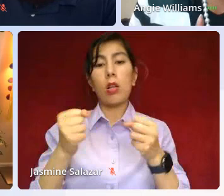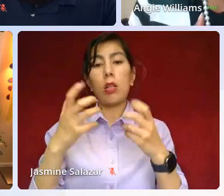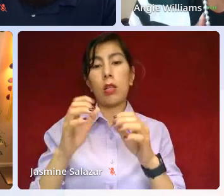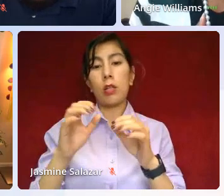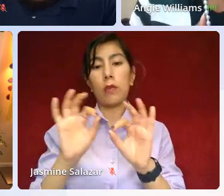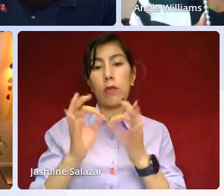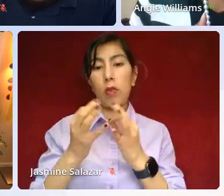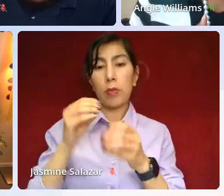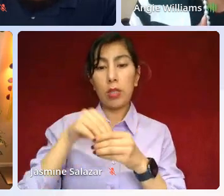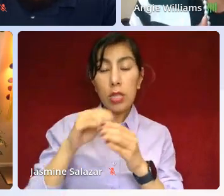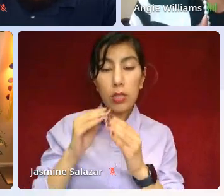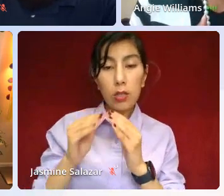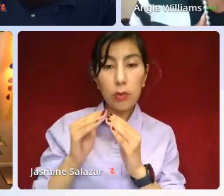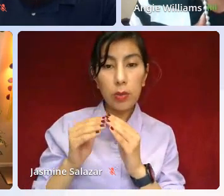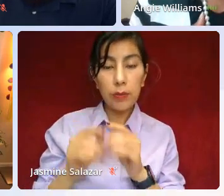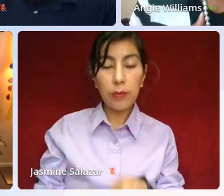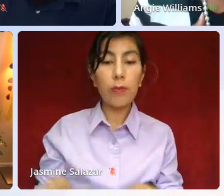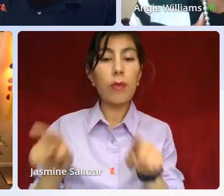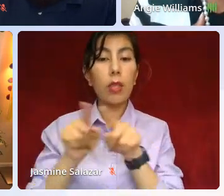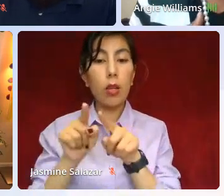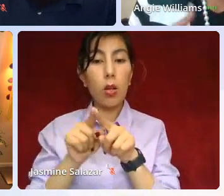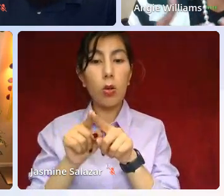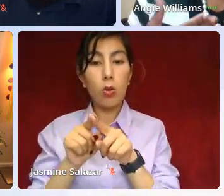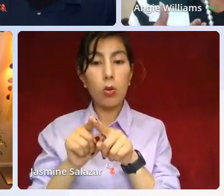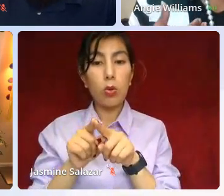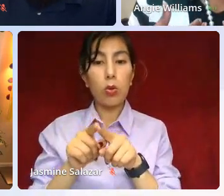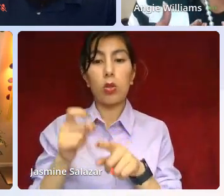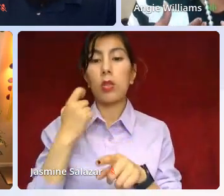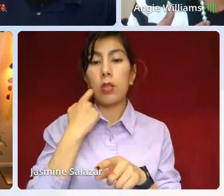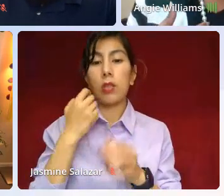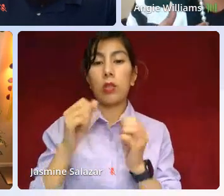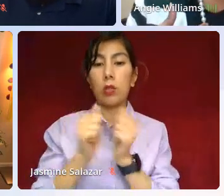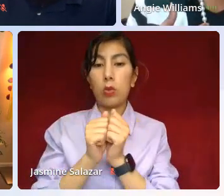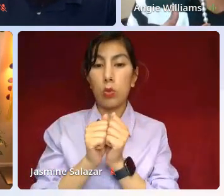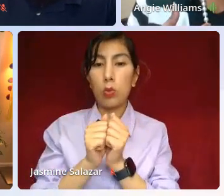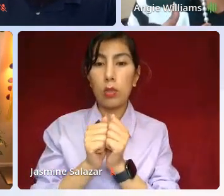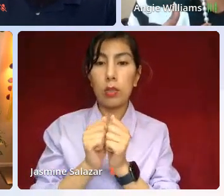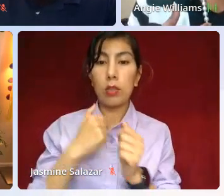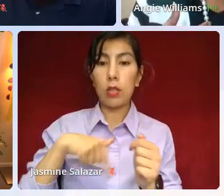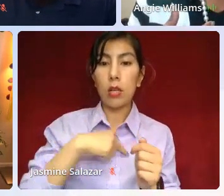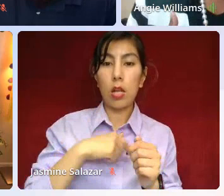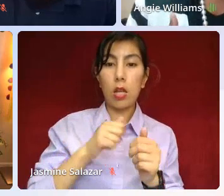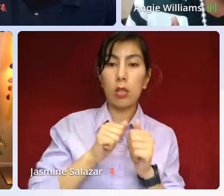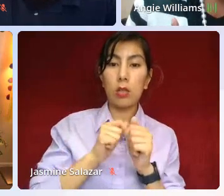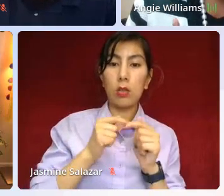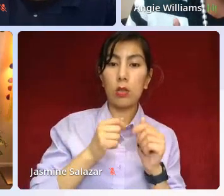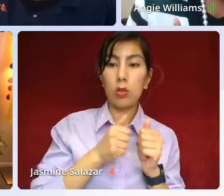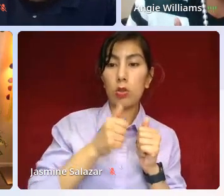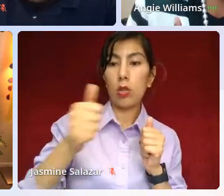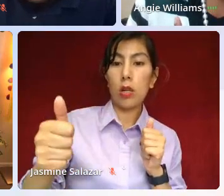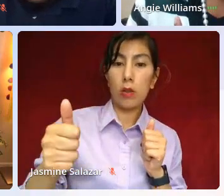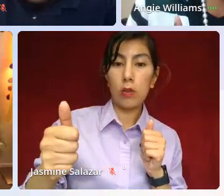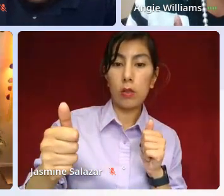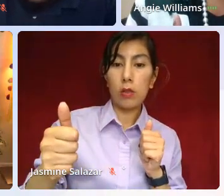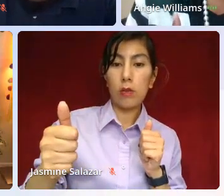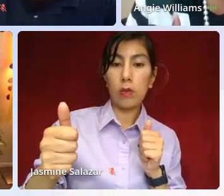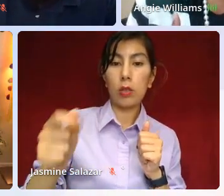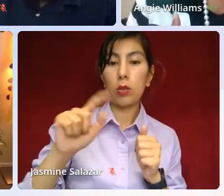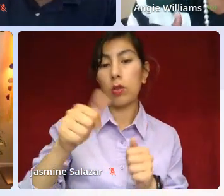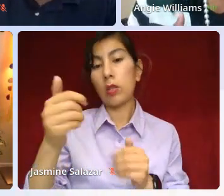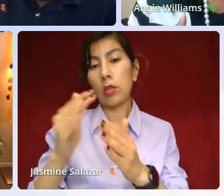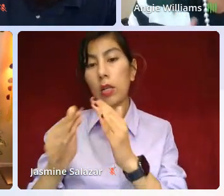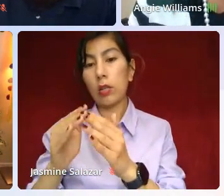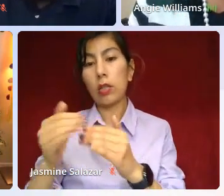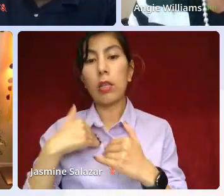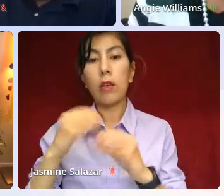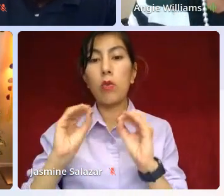communities. Also, even just with us traveling to the next county and don't have phone service.